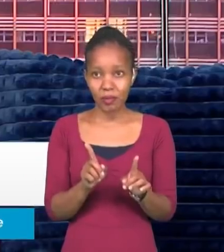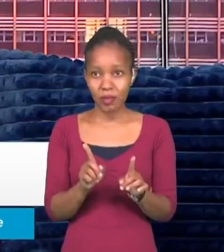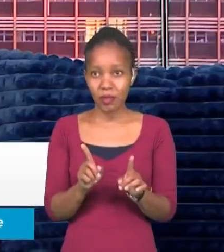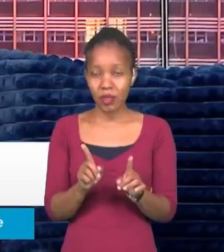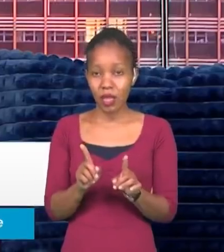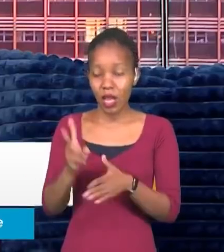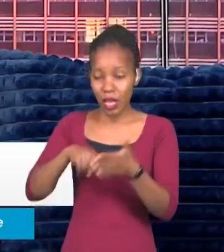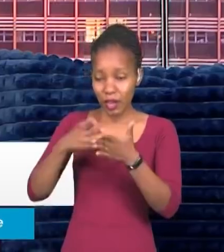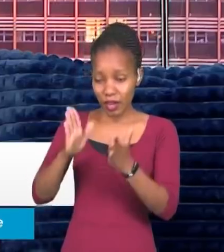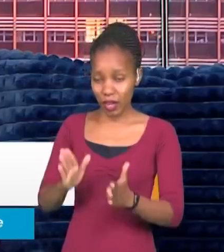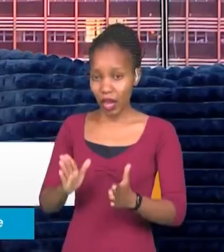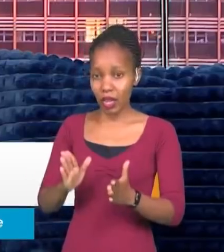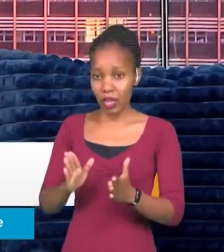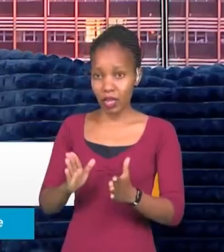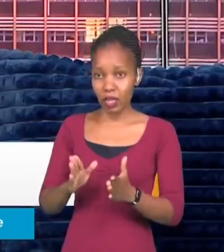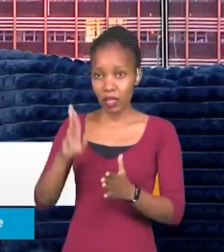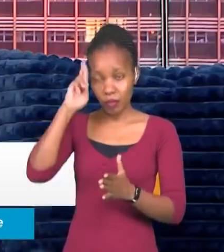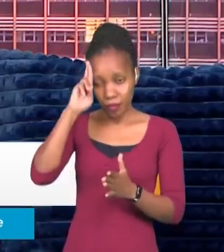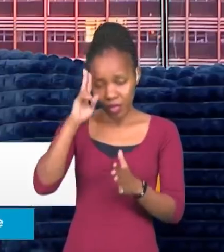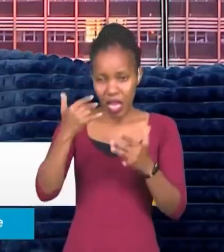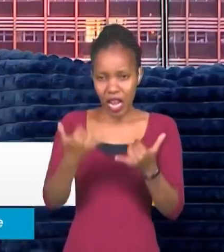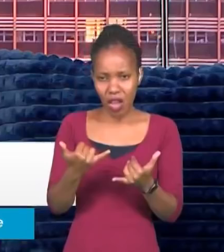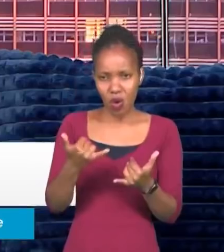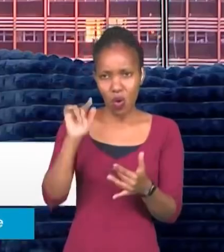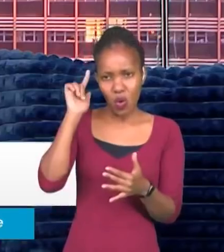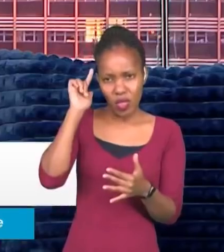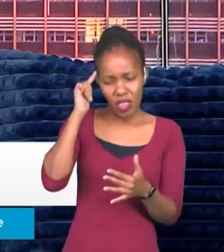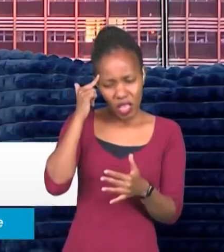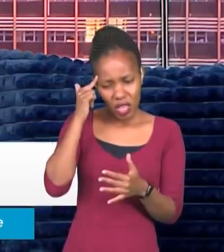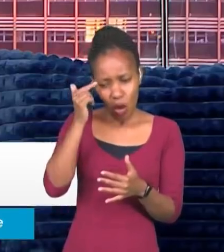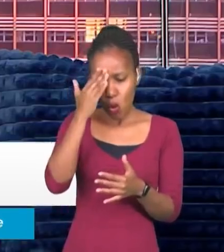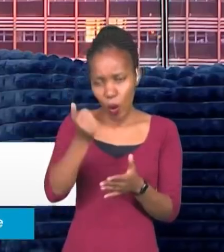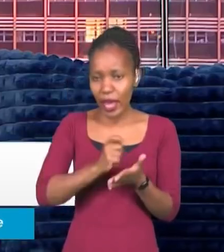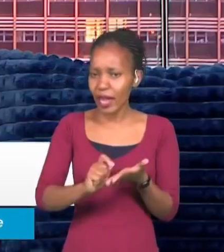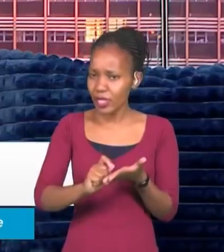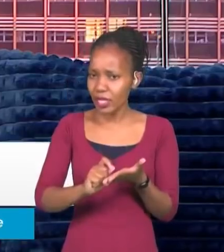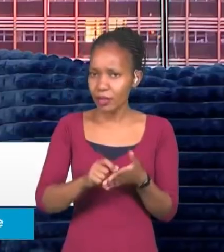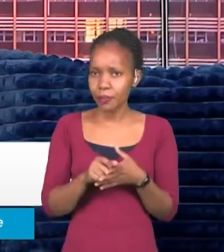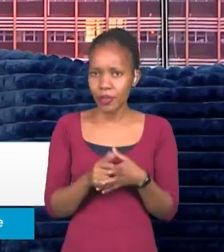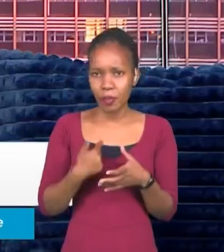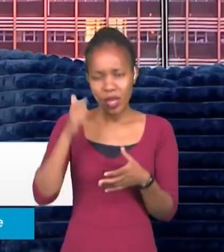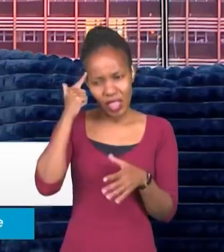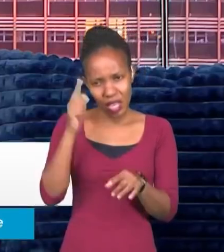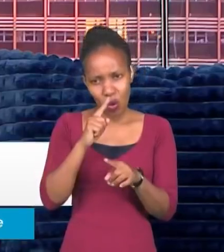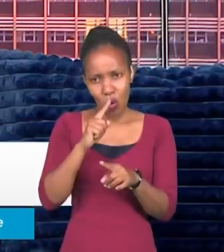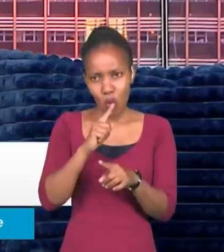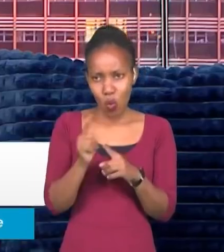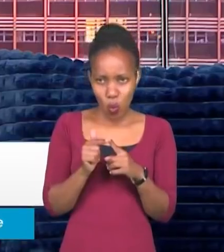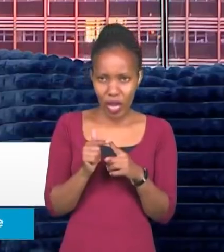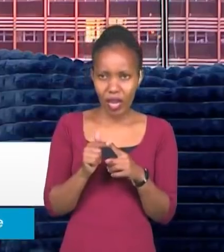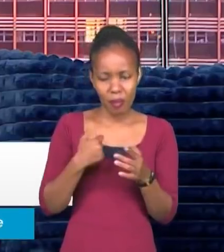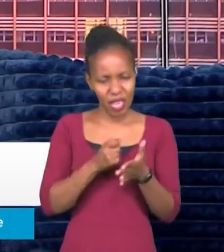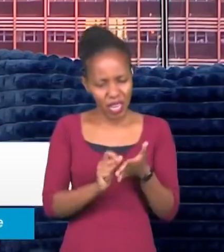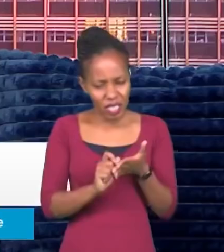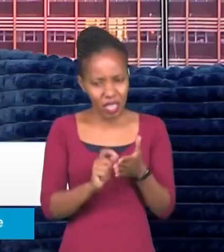but the reader. The reader. But think about the writer now. Why are you writing, you know? I think when I was putting this one down, I